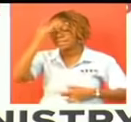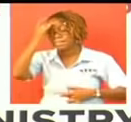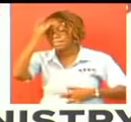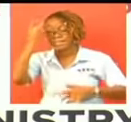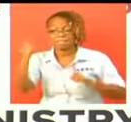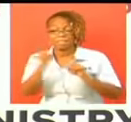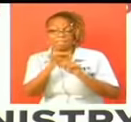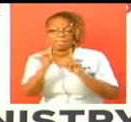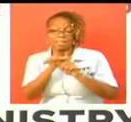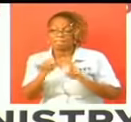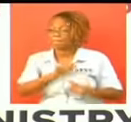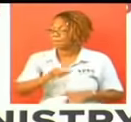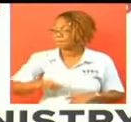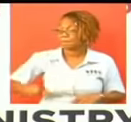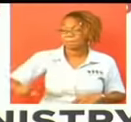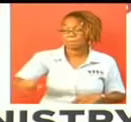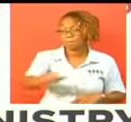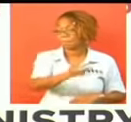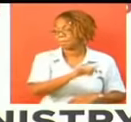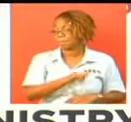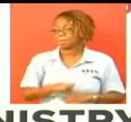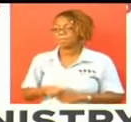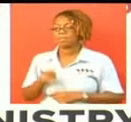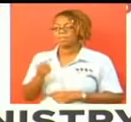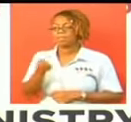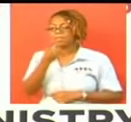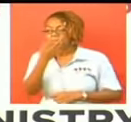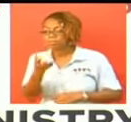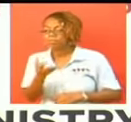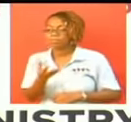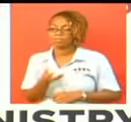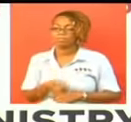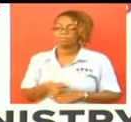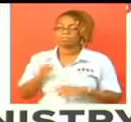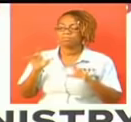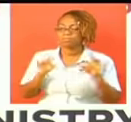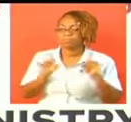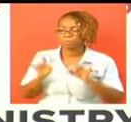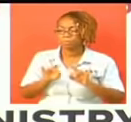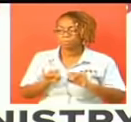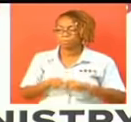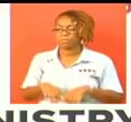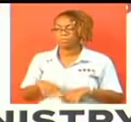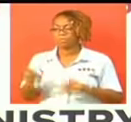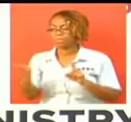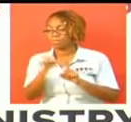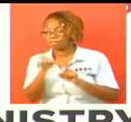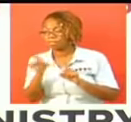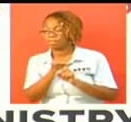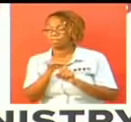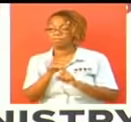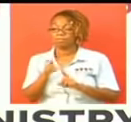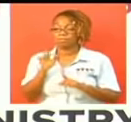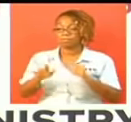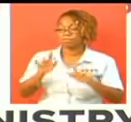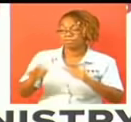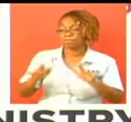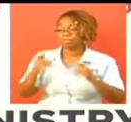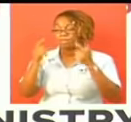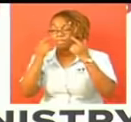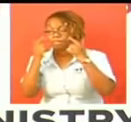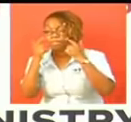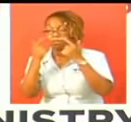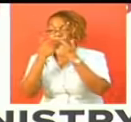and therefore the pre-existing strategies hold. The need for additional adherence and